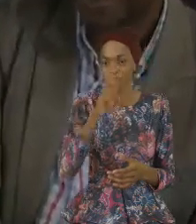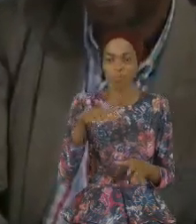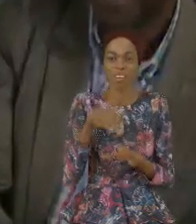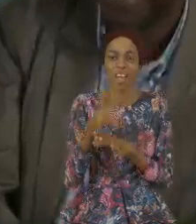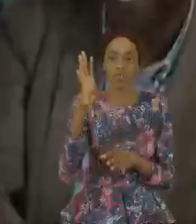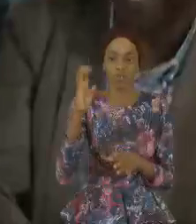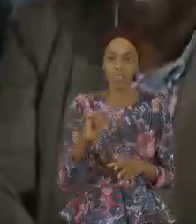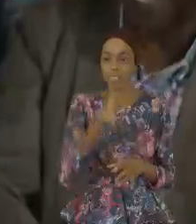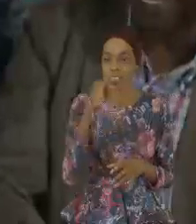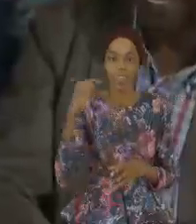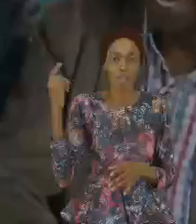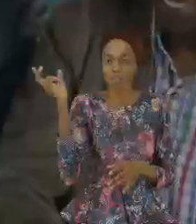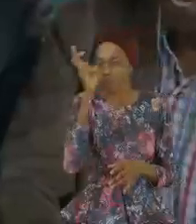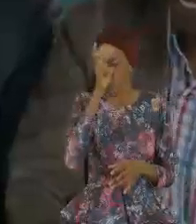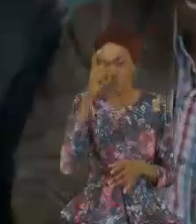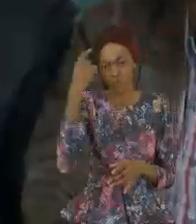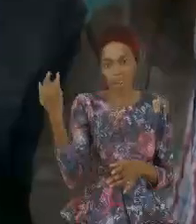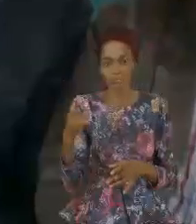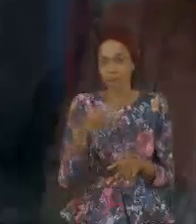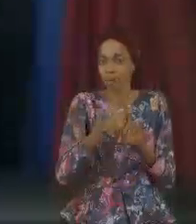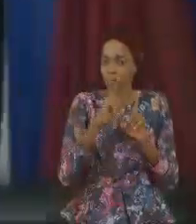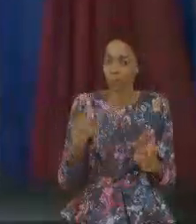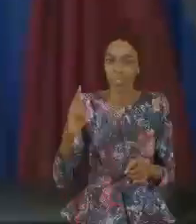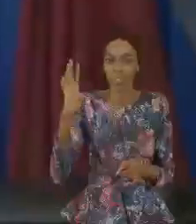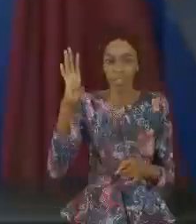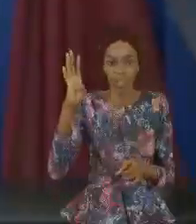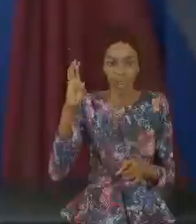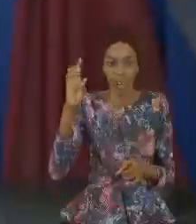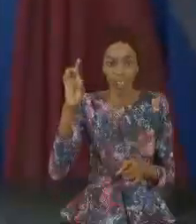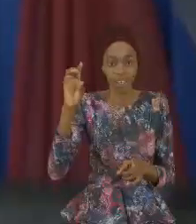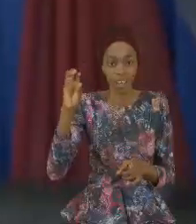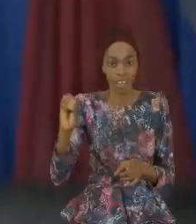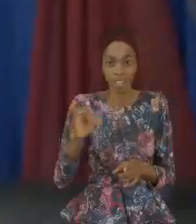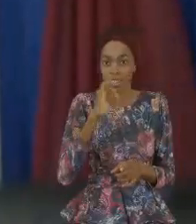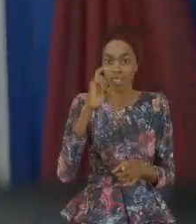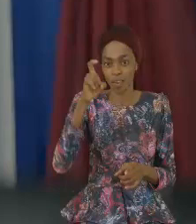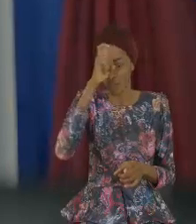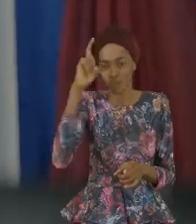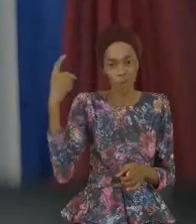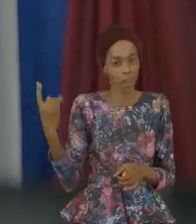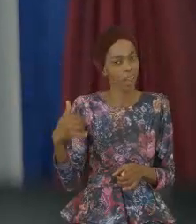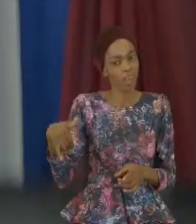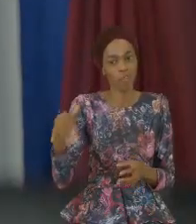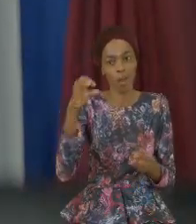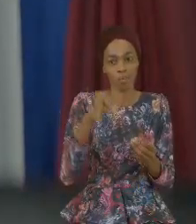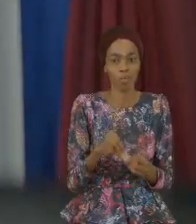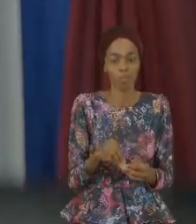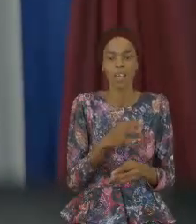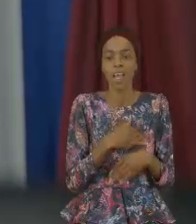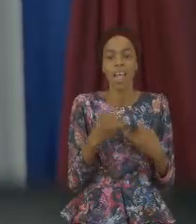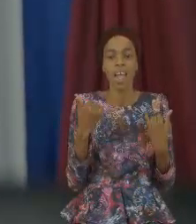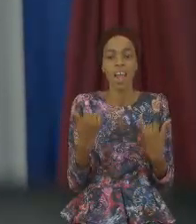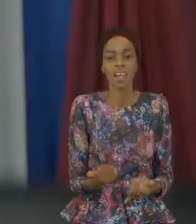forevermore. But then God called him at 80. Can I tell you to do some